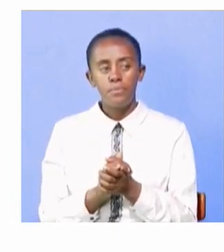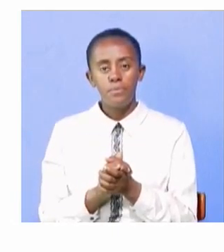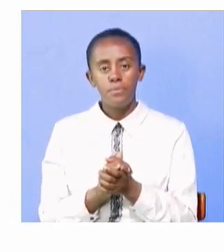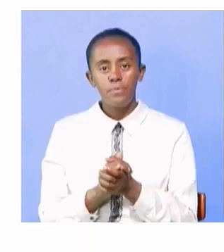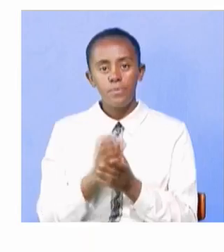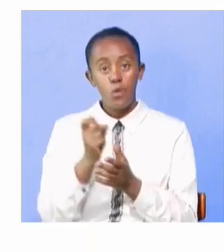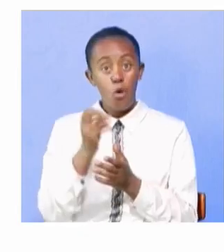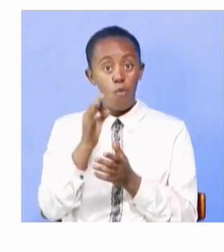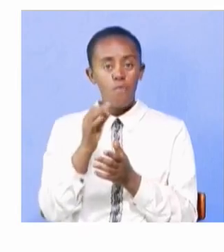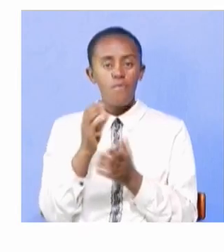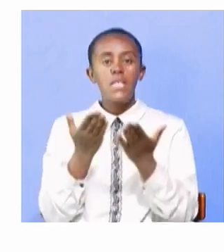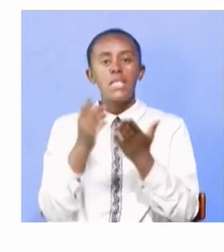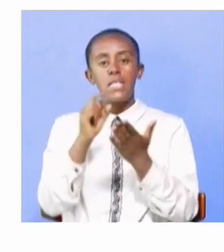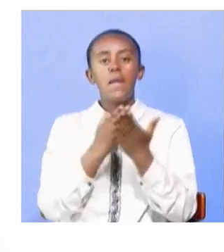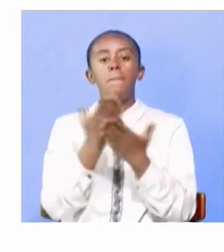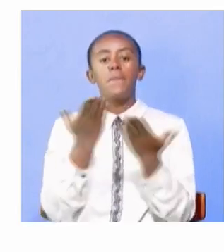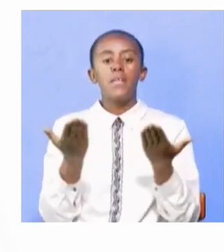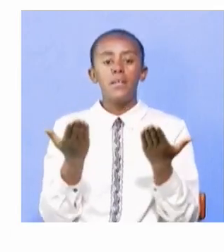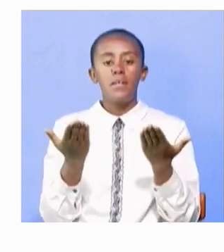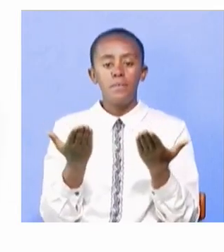of something.